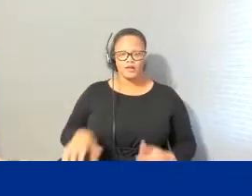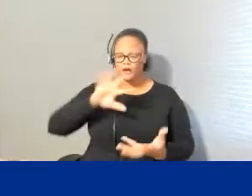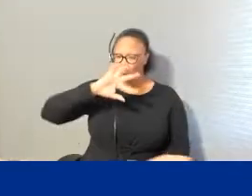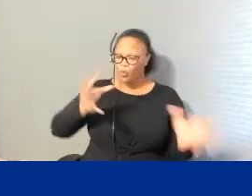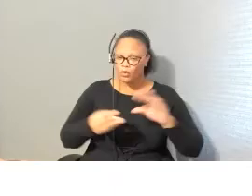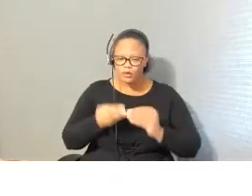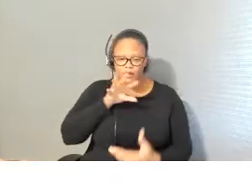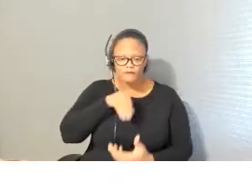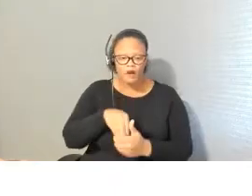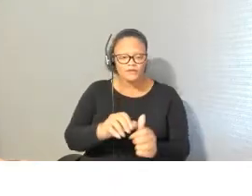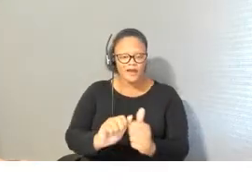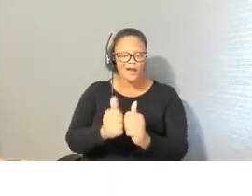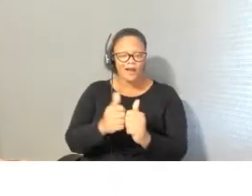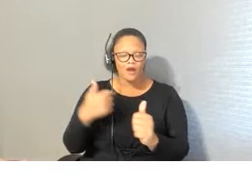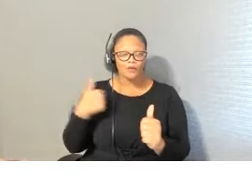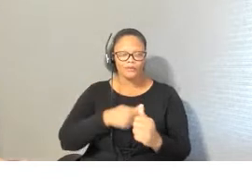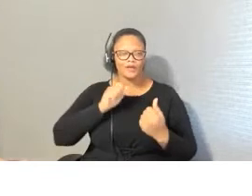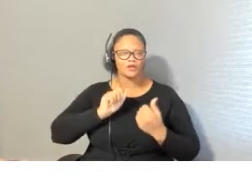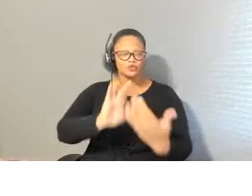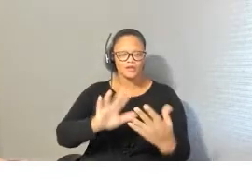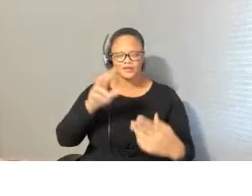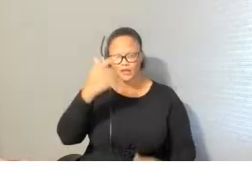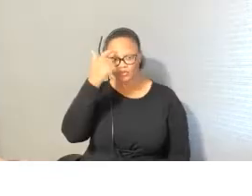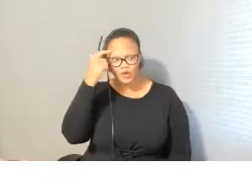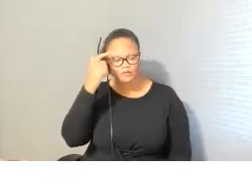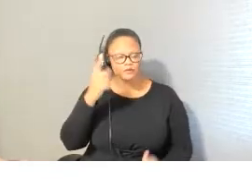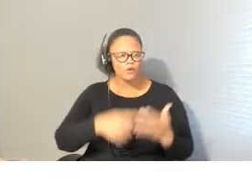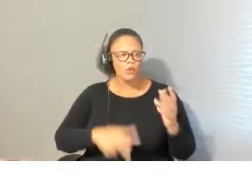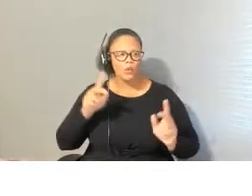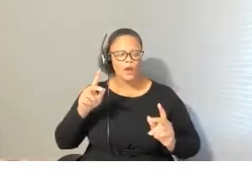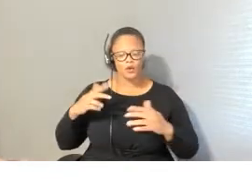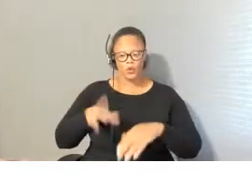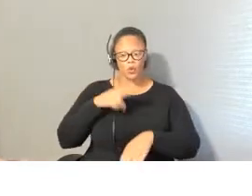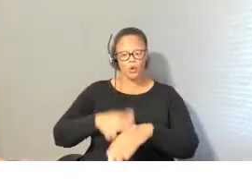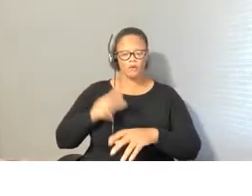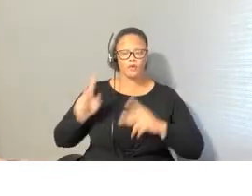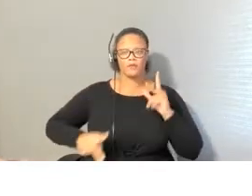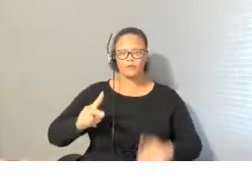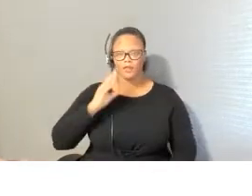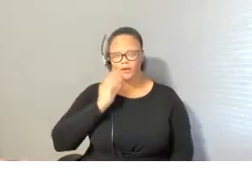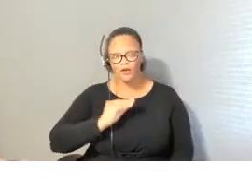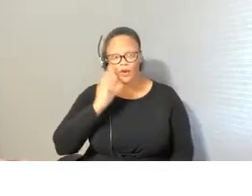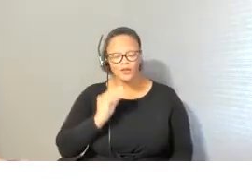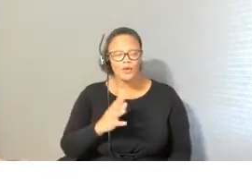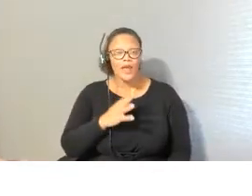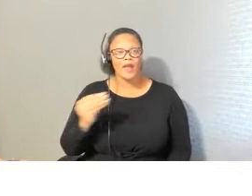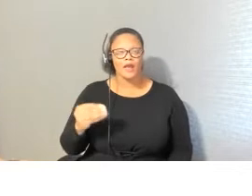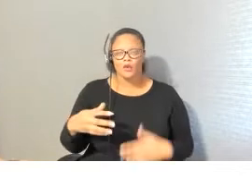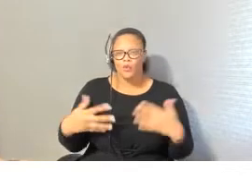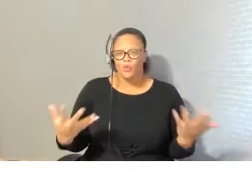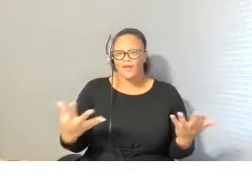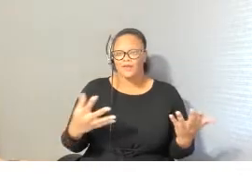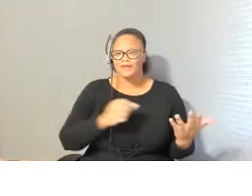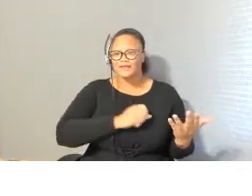involves how do we address the traumas of what people, normal people are going through, and also what the staff are going through,